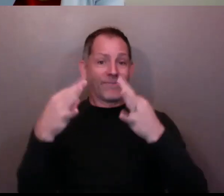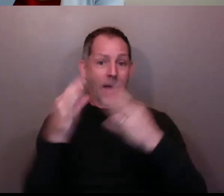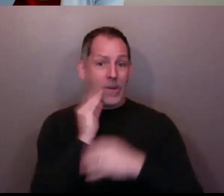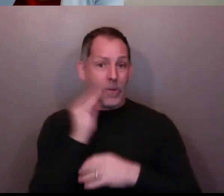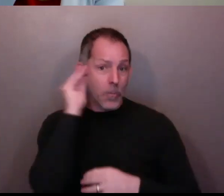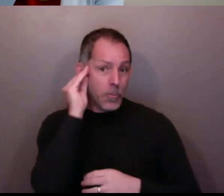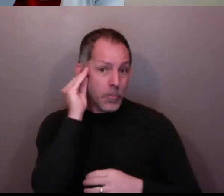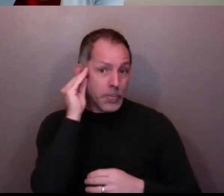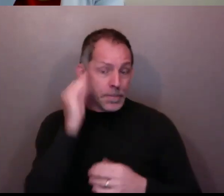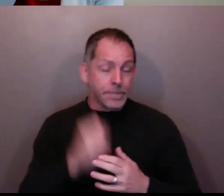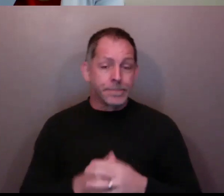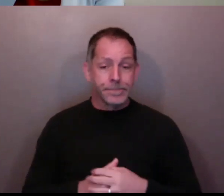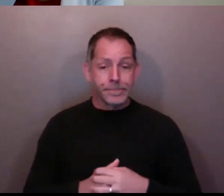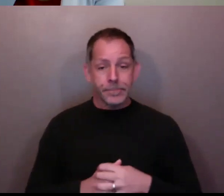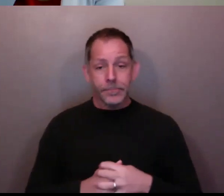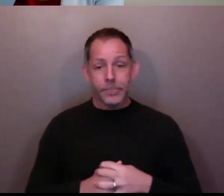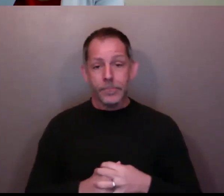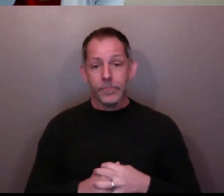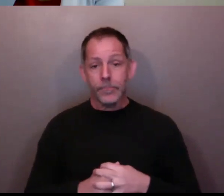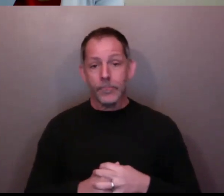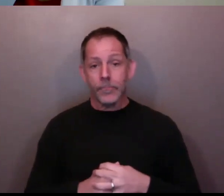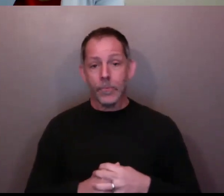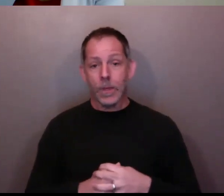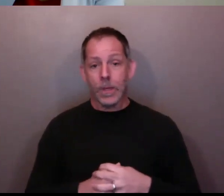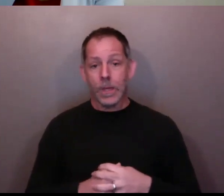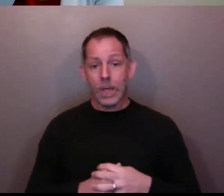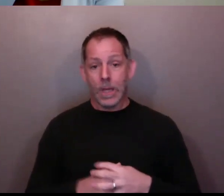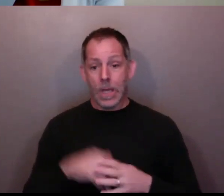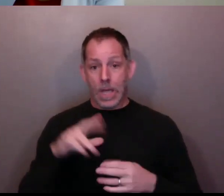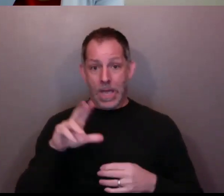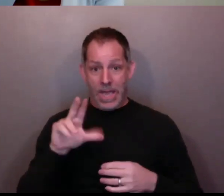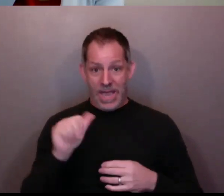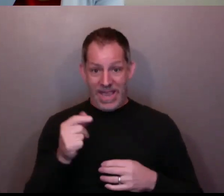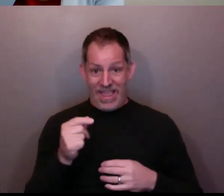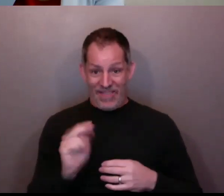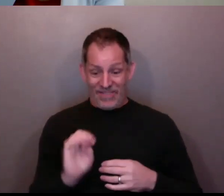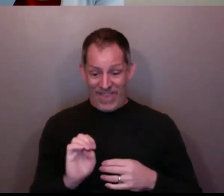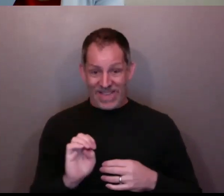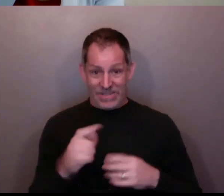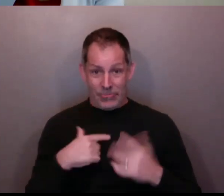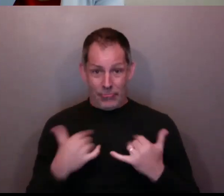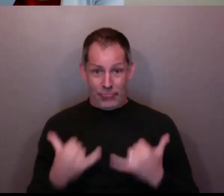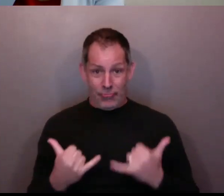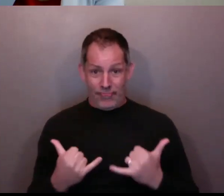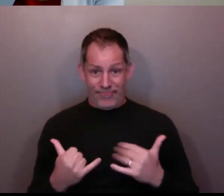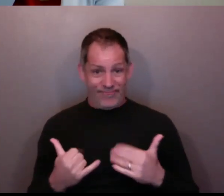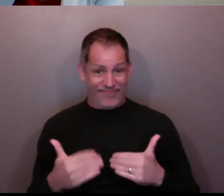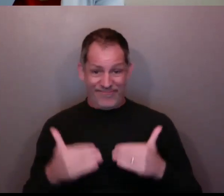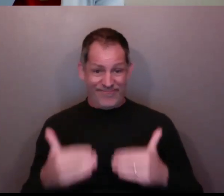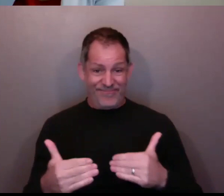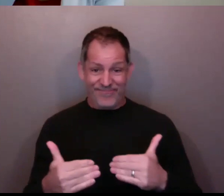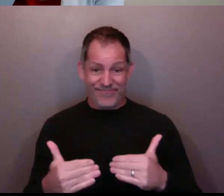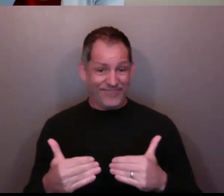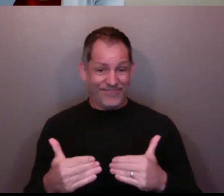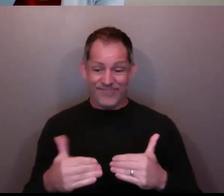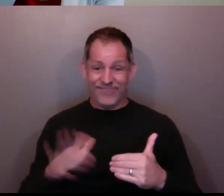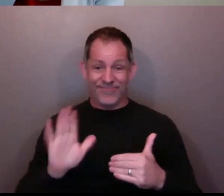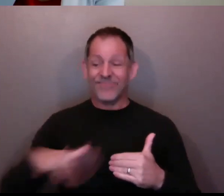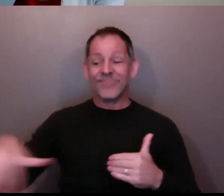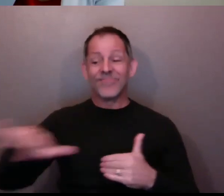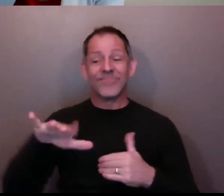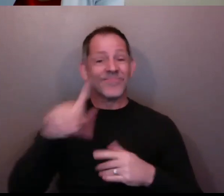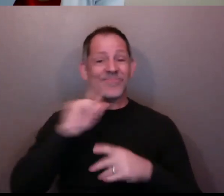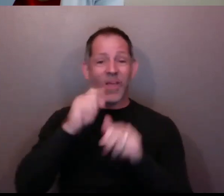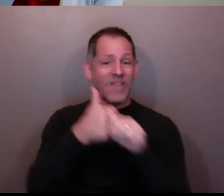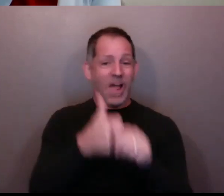the phases of that progression are independent of the county's status with respect